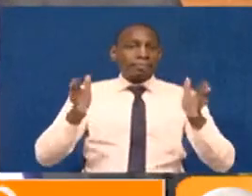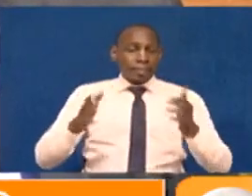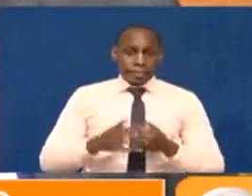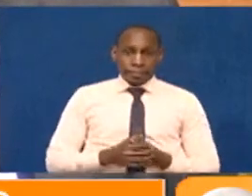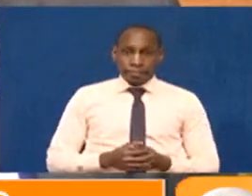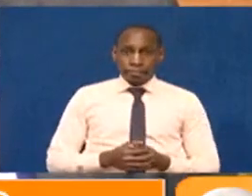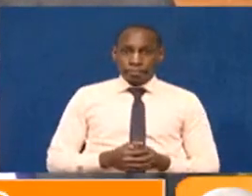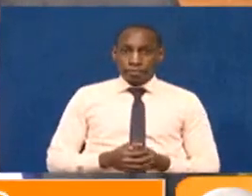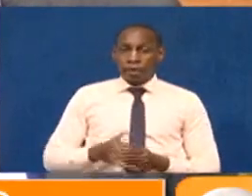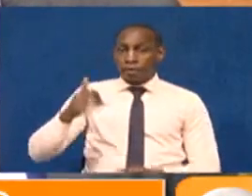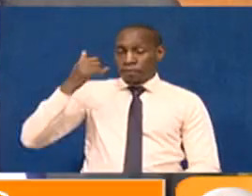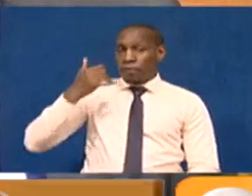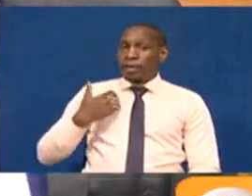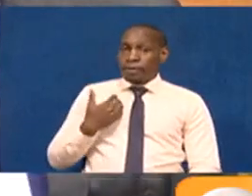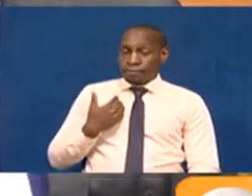Kwa nilipata simu.